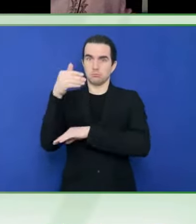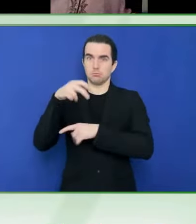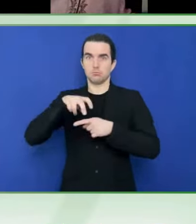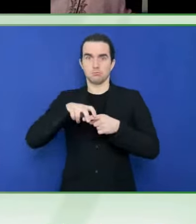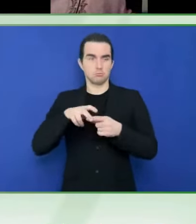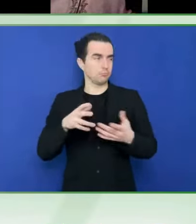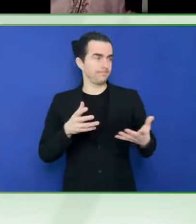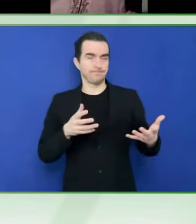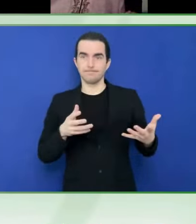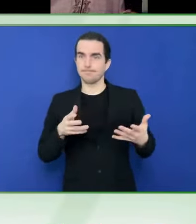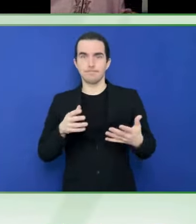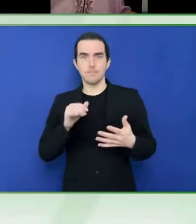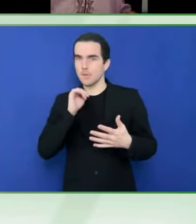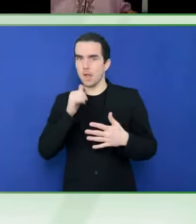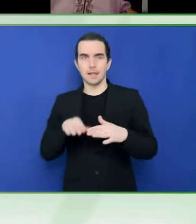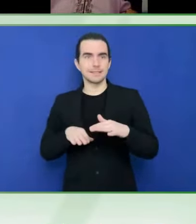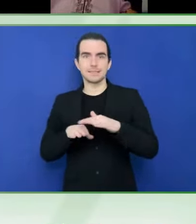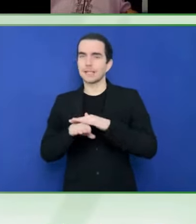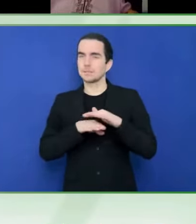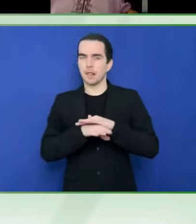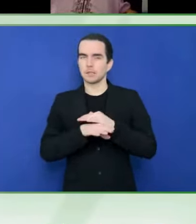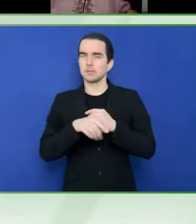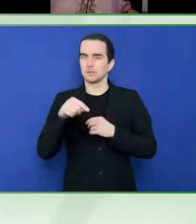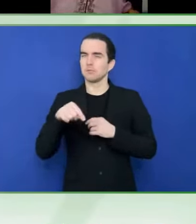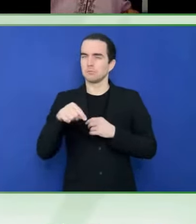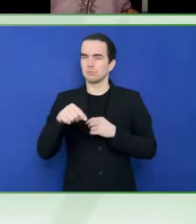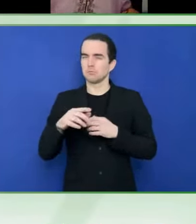train and compartment